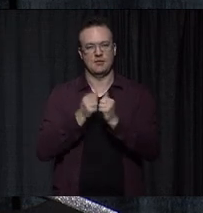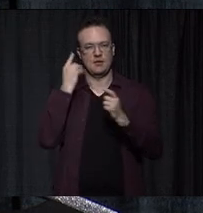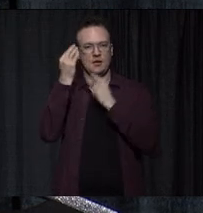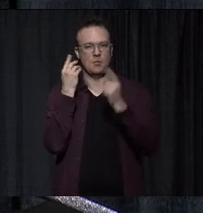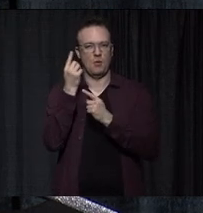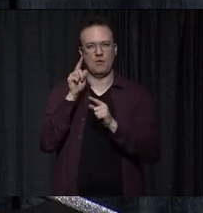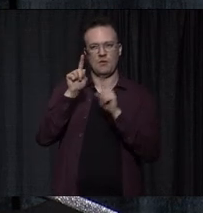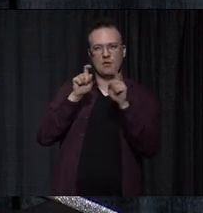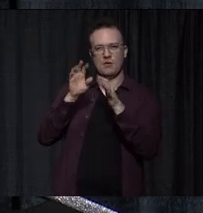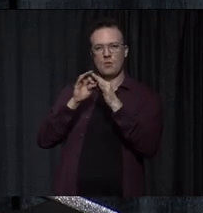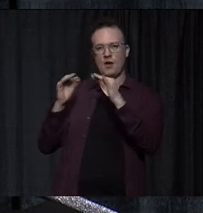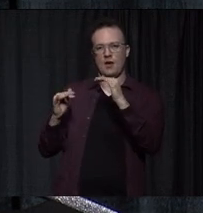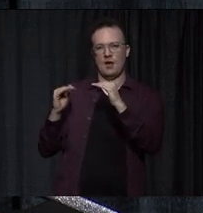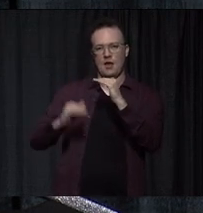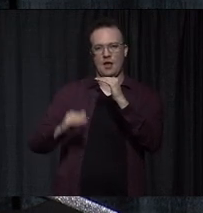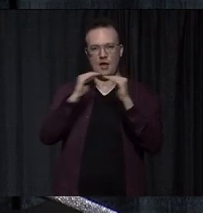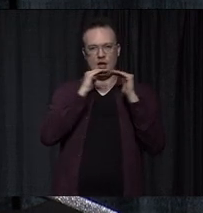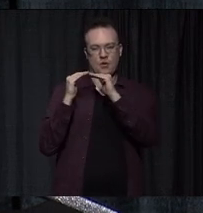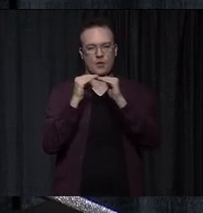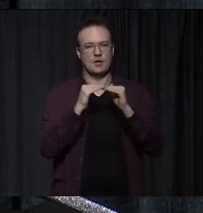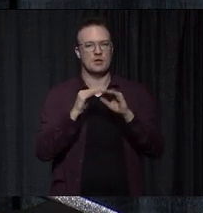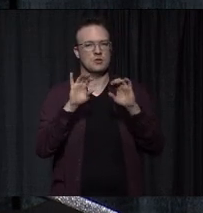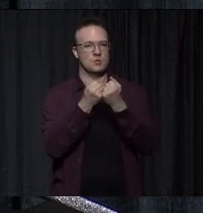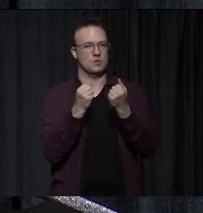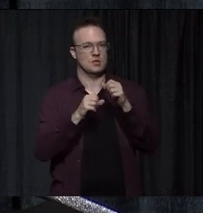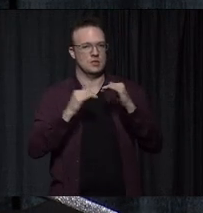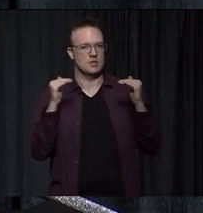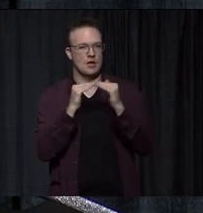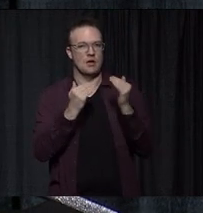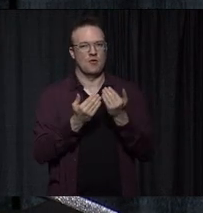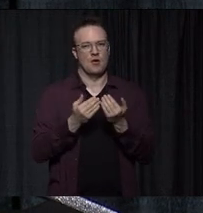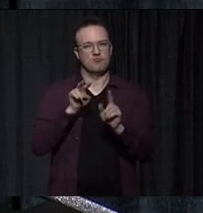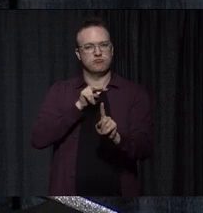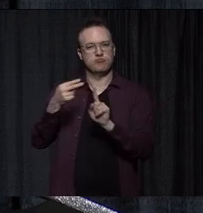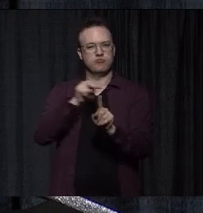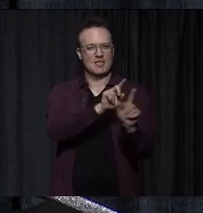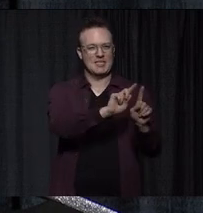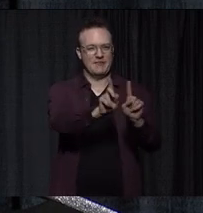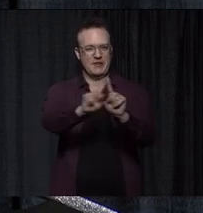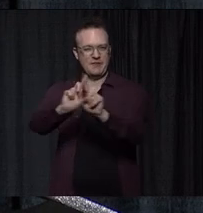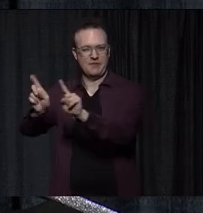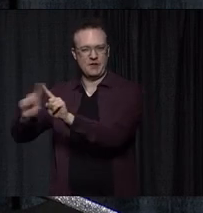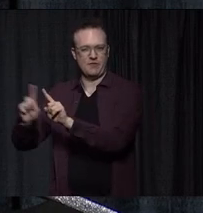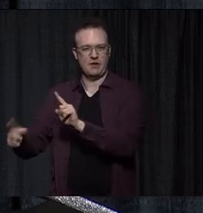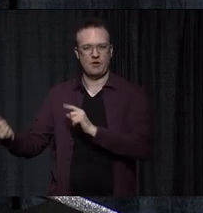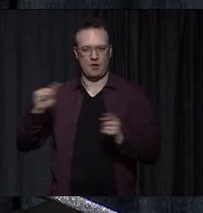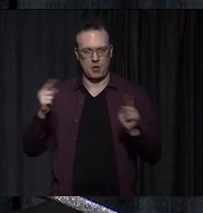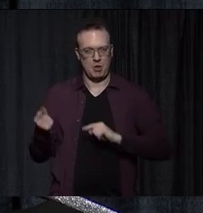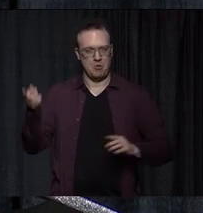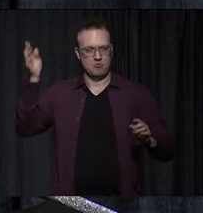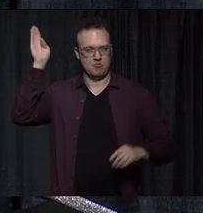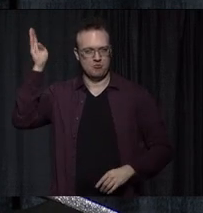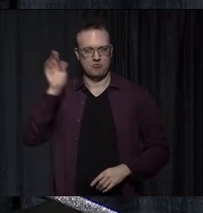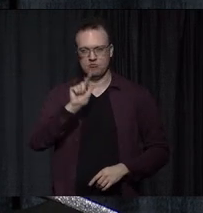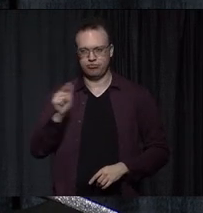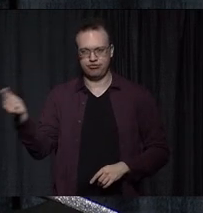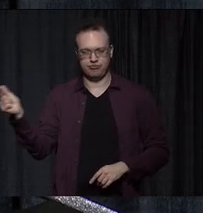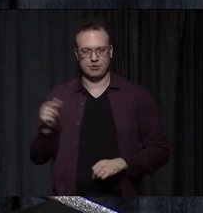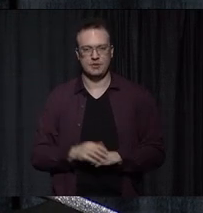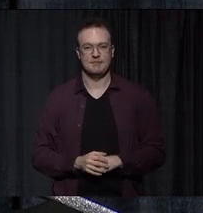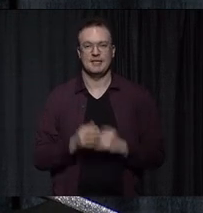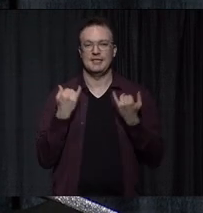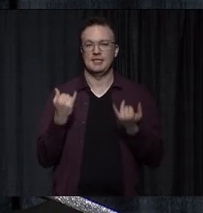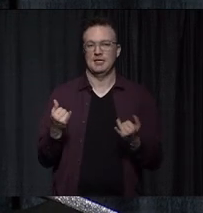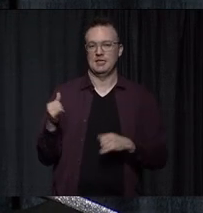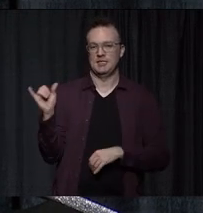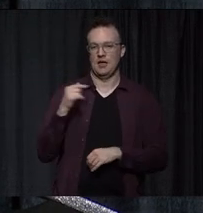equity, education and social justice, and from a variety of different perspectives and experiences. Tonight will be no exception,